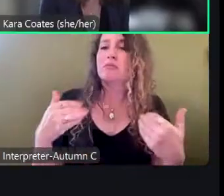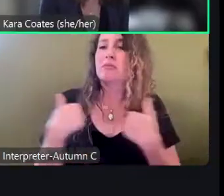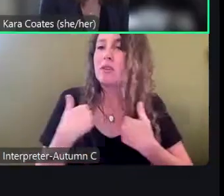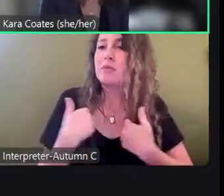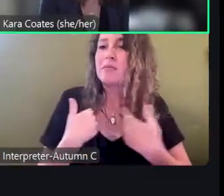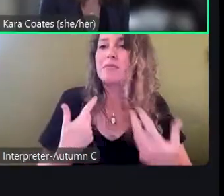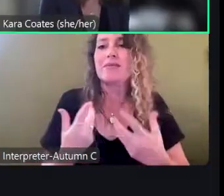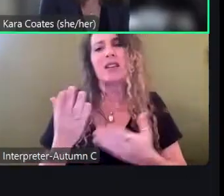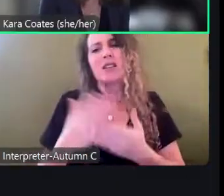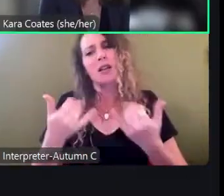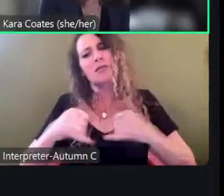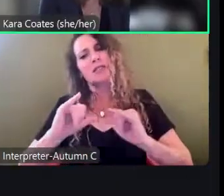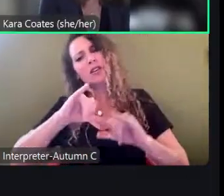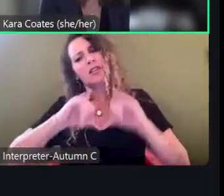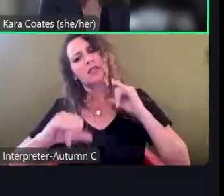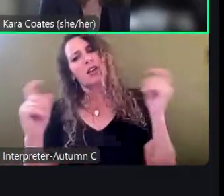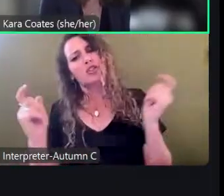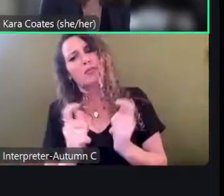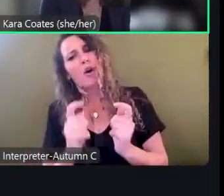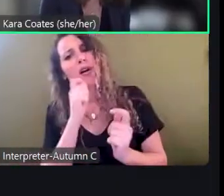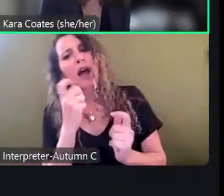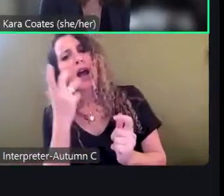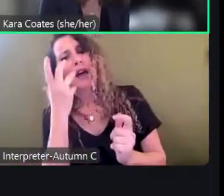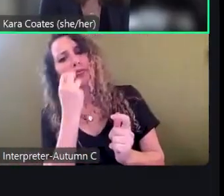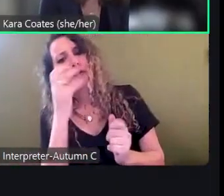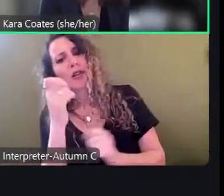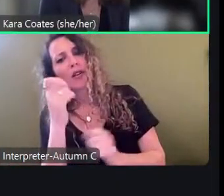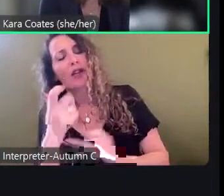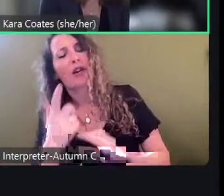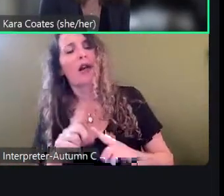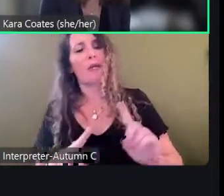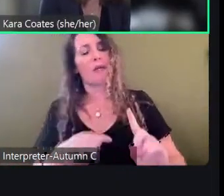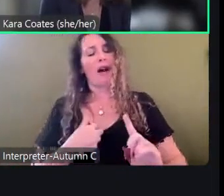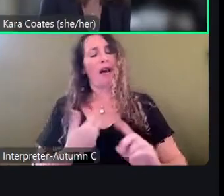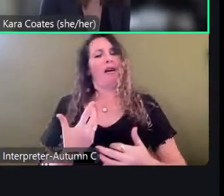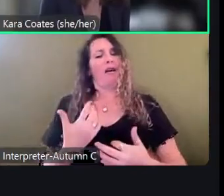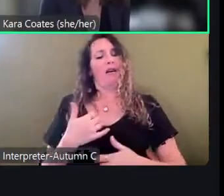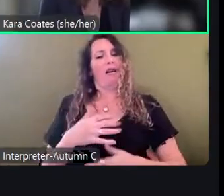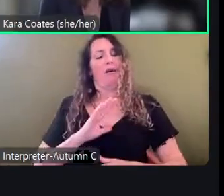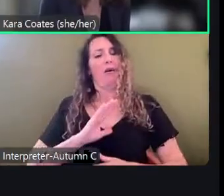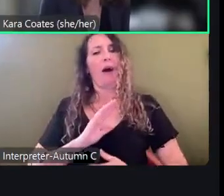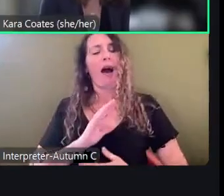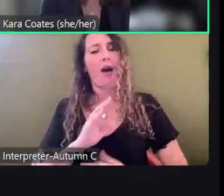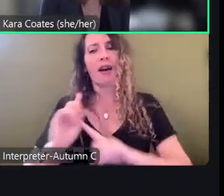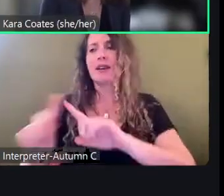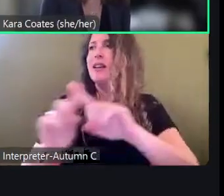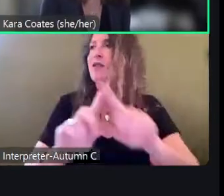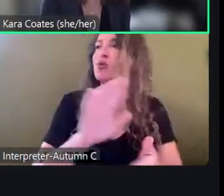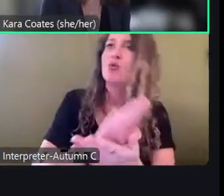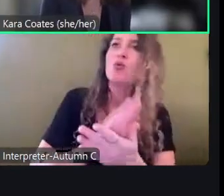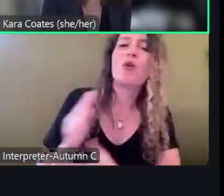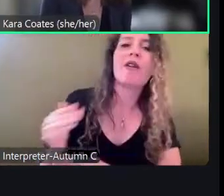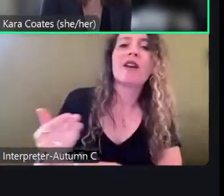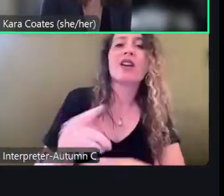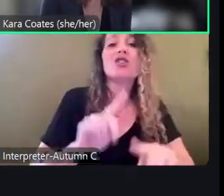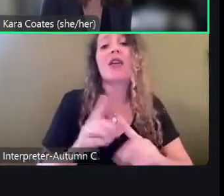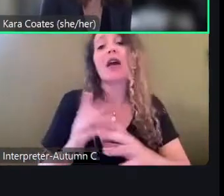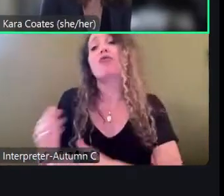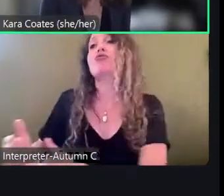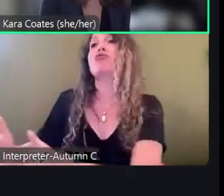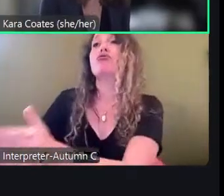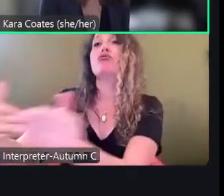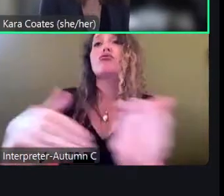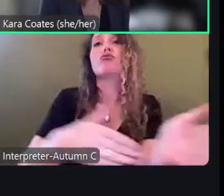as aesthetic as others. What I admired, however, was that despite differences in a school of fish, they harmoniously swim and share their